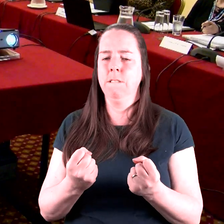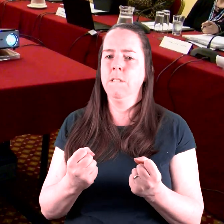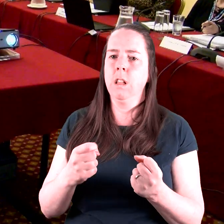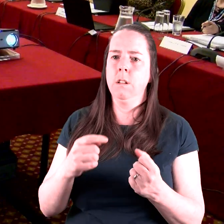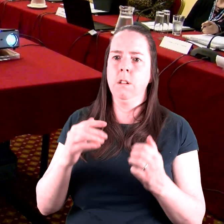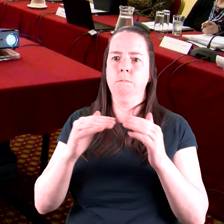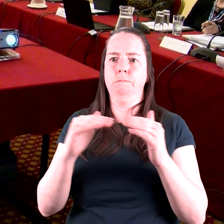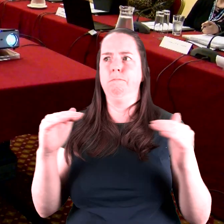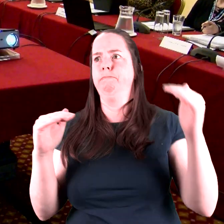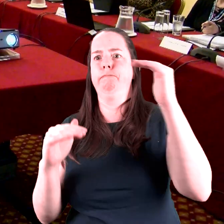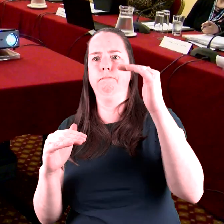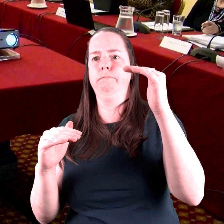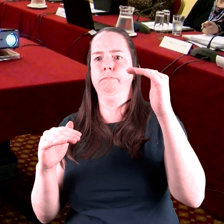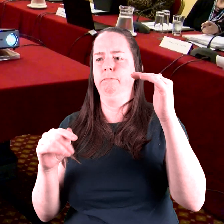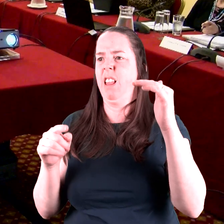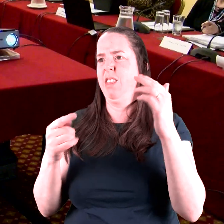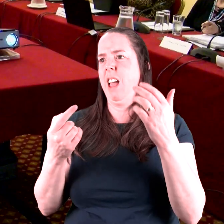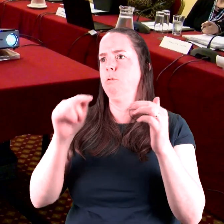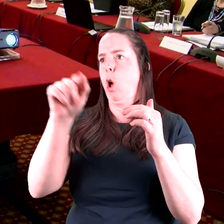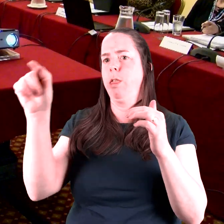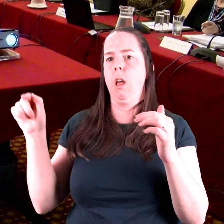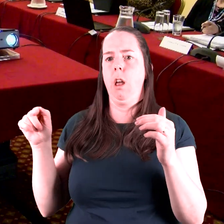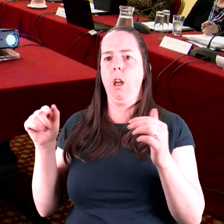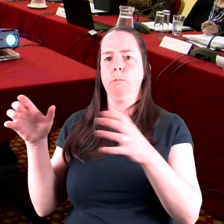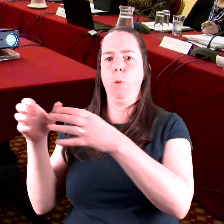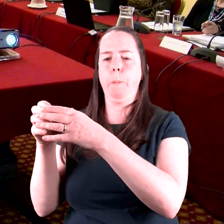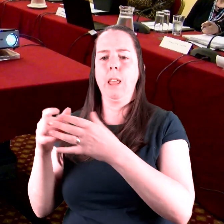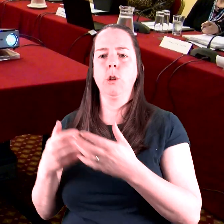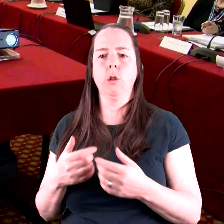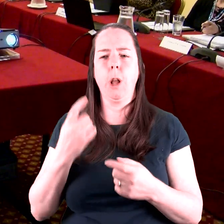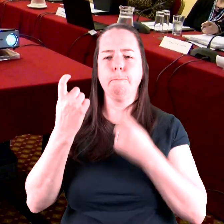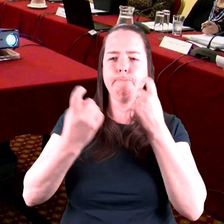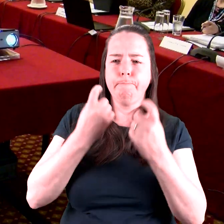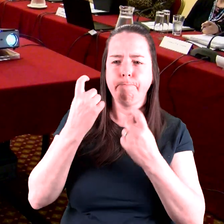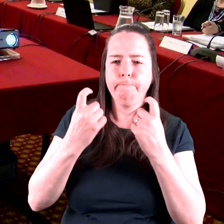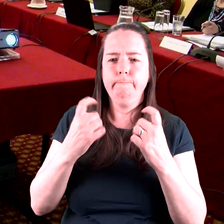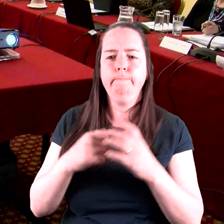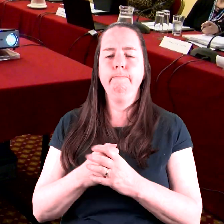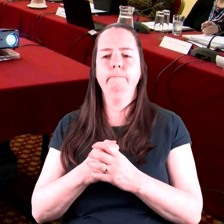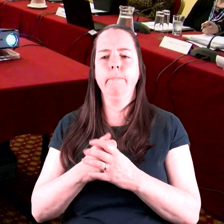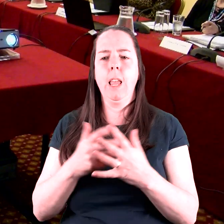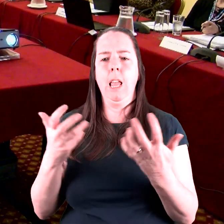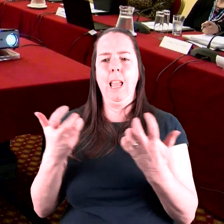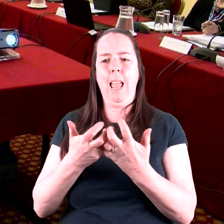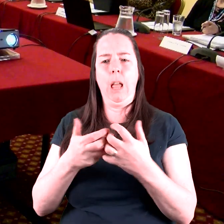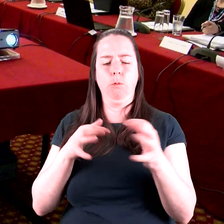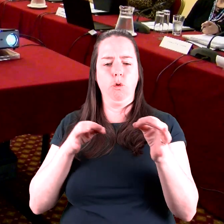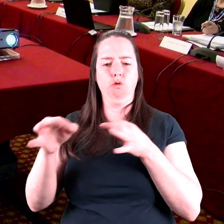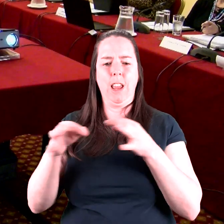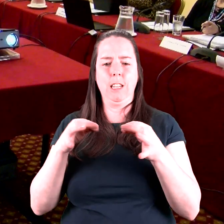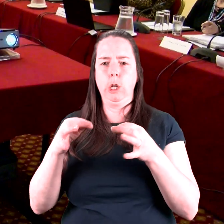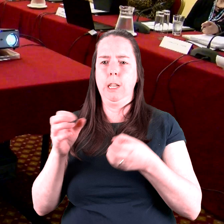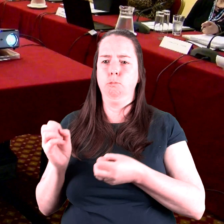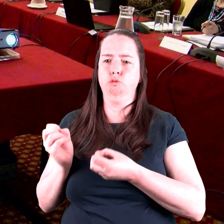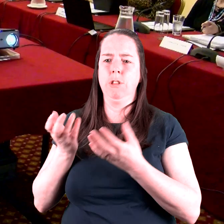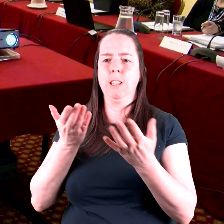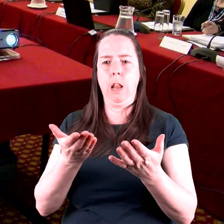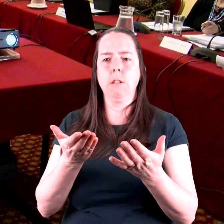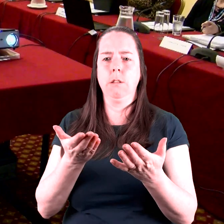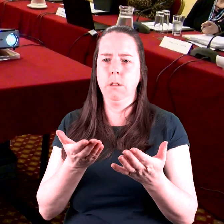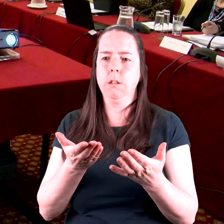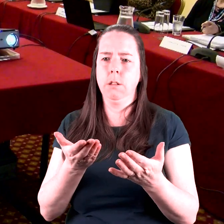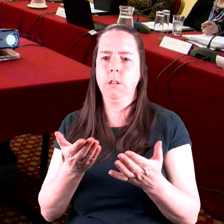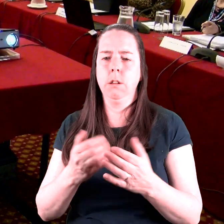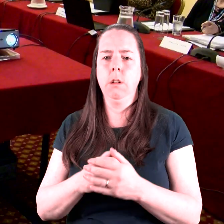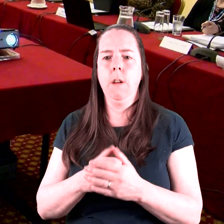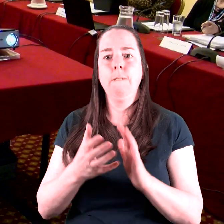probably much higher than some other aspects of the population. So I'm curious and interested to know how we're going to present the